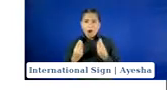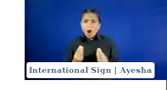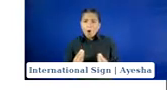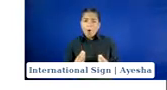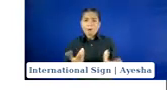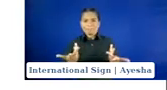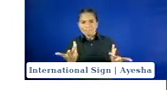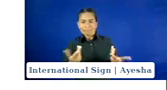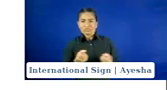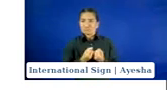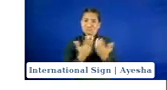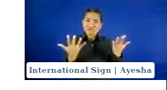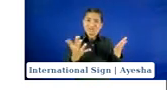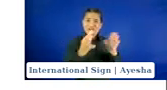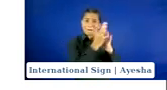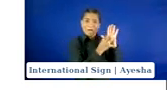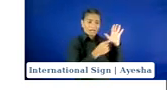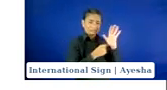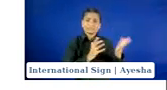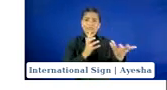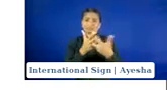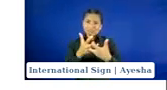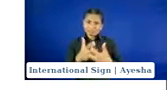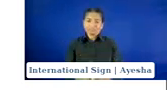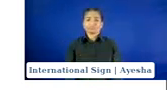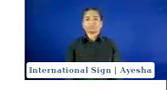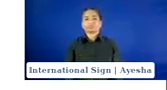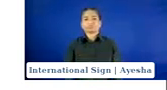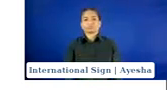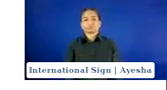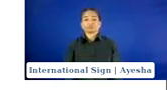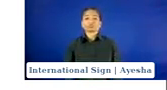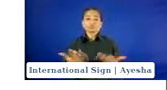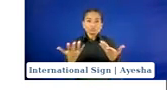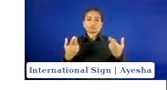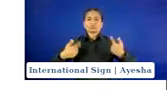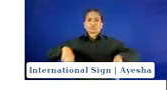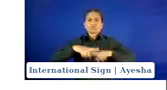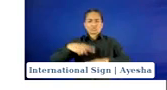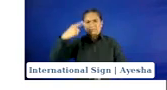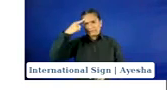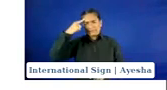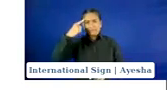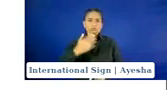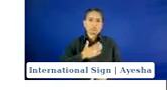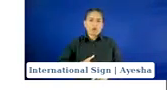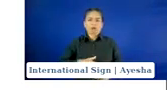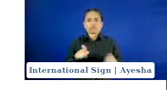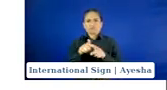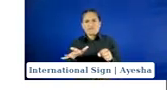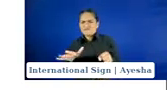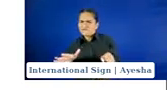of building a comprehensive, adequate, and sustainable social security system